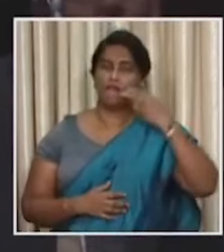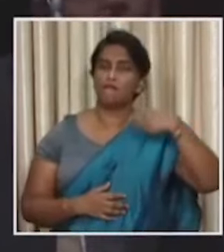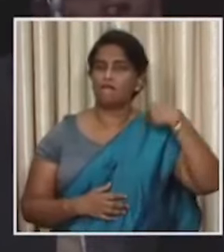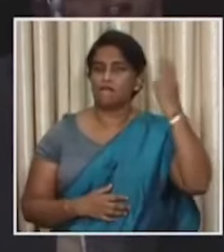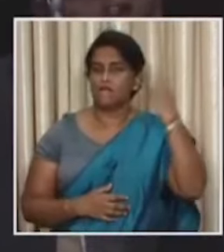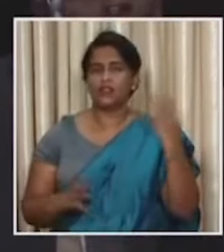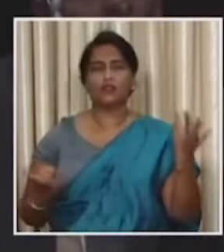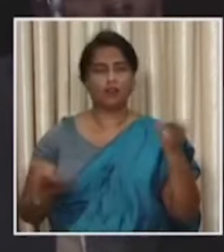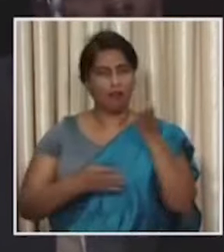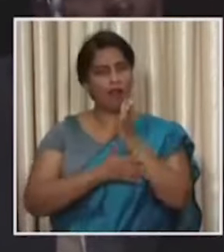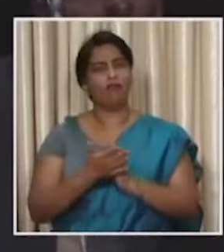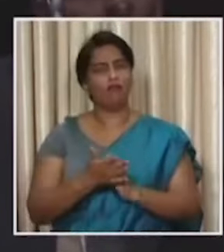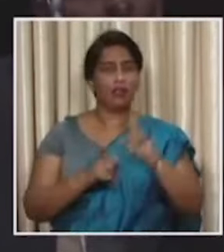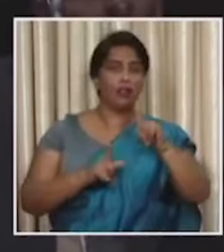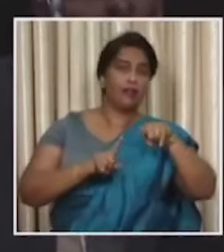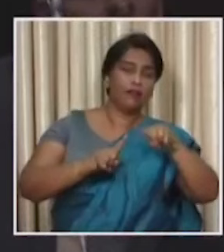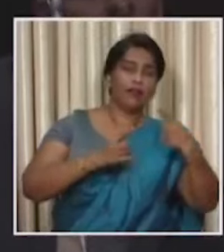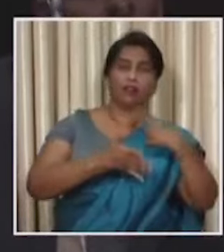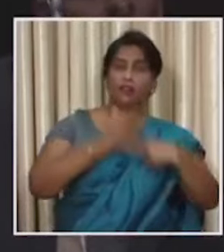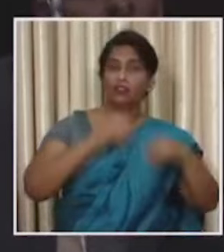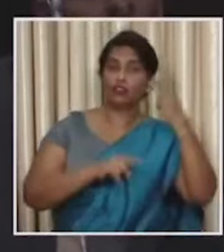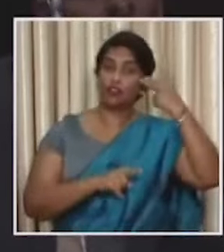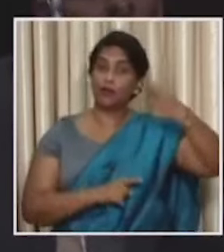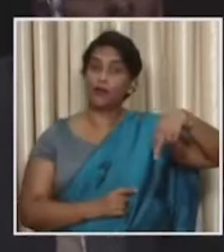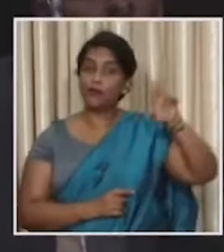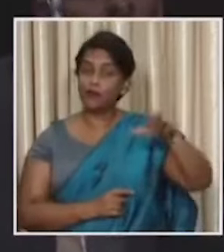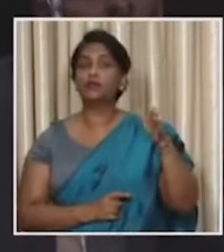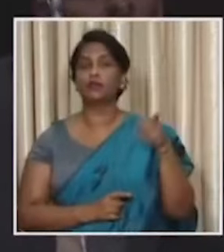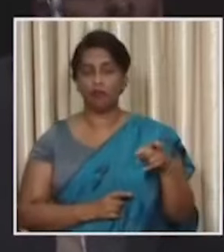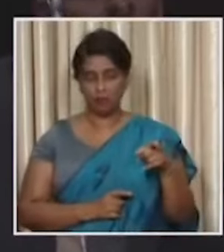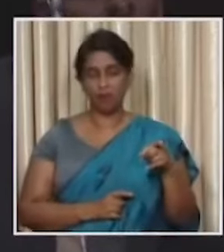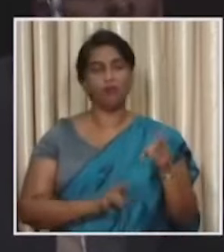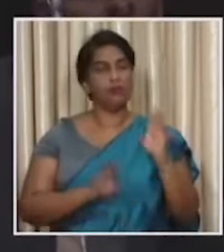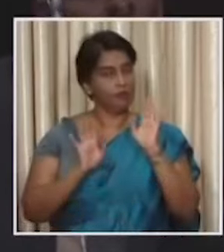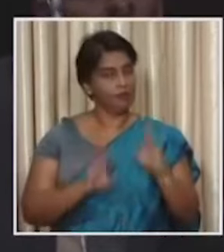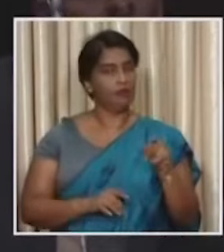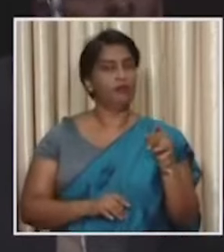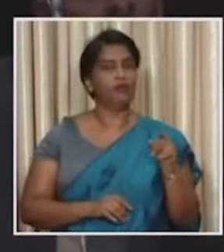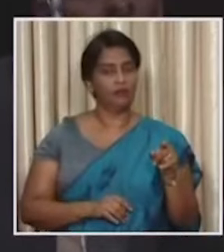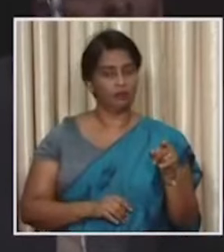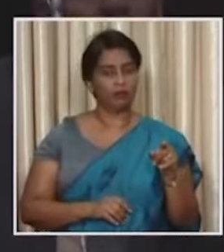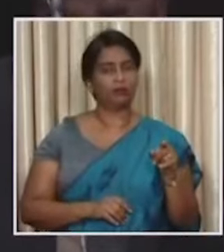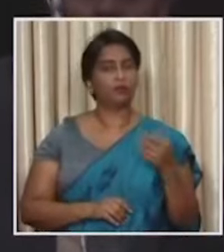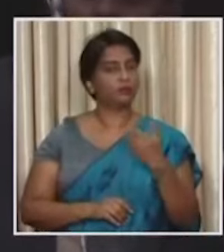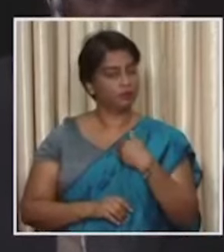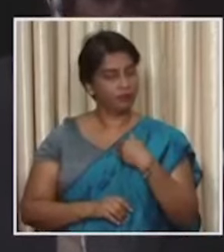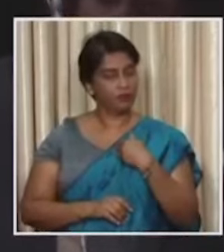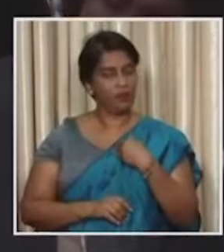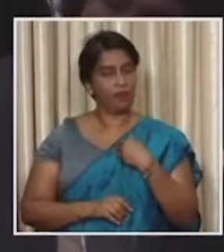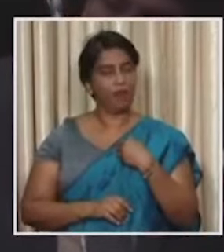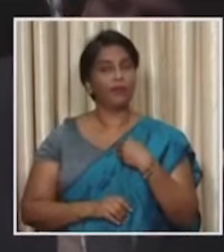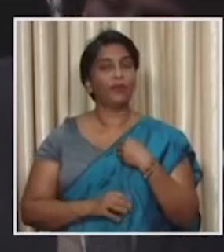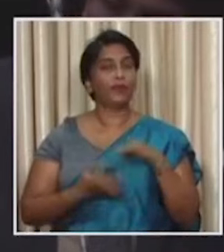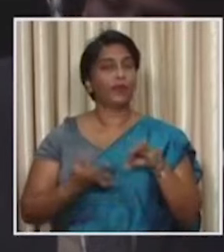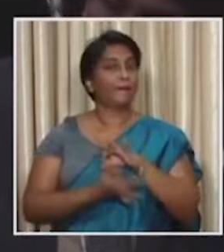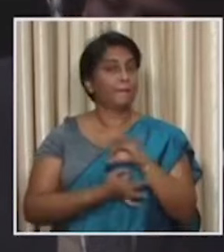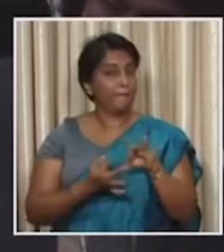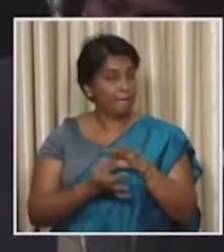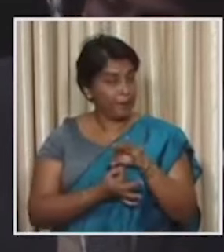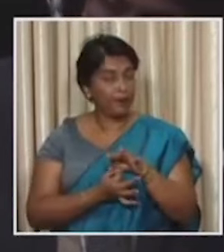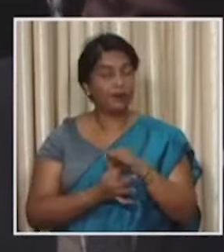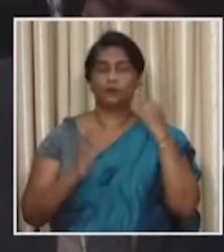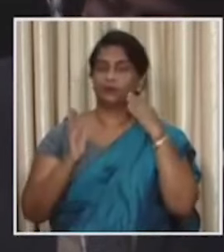movements. The essence of democracy lies in the coexistence of diverse political ideologies and groups. Our